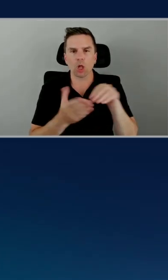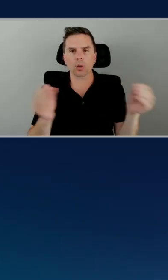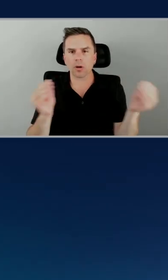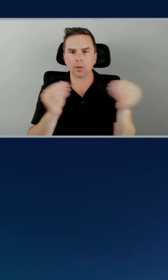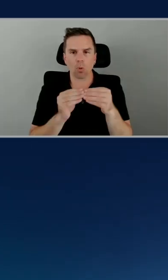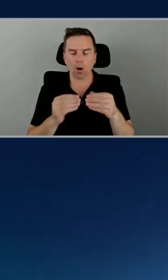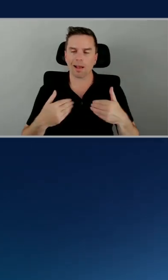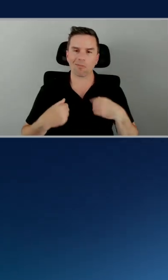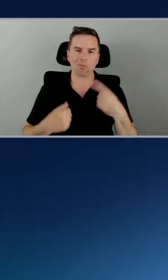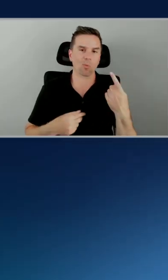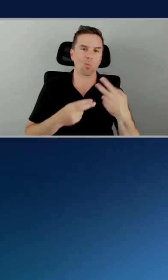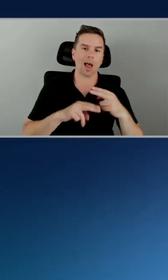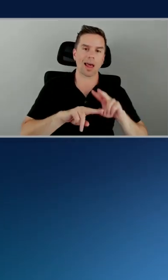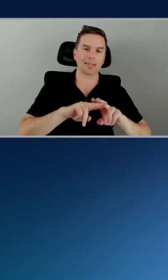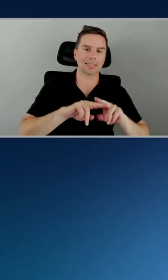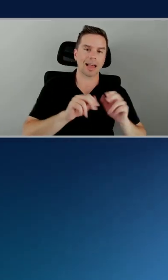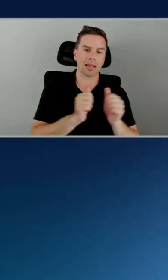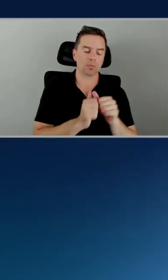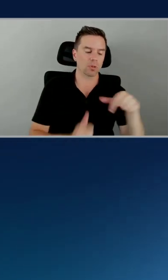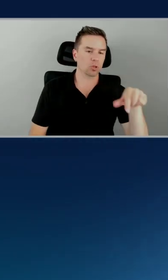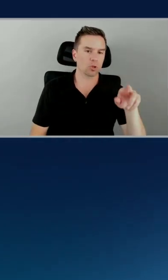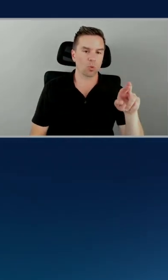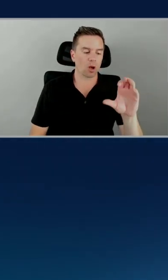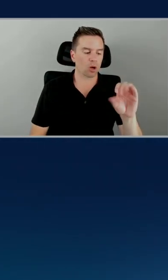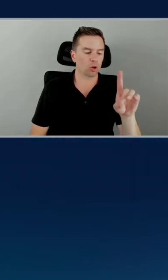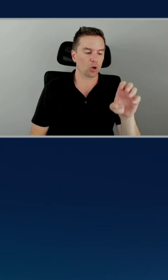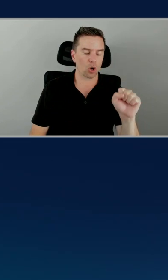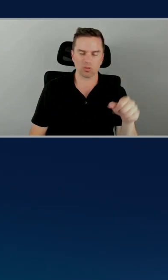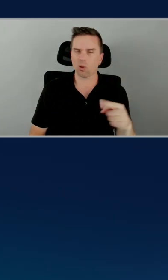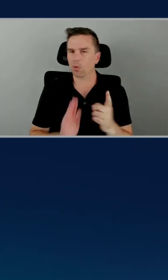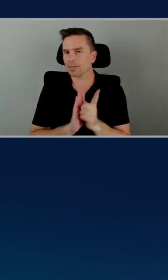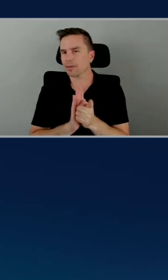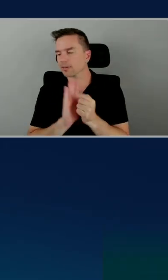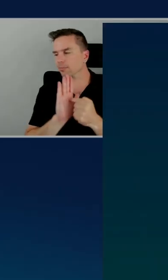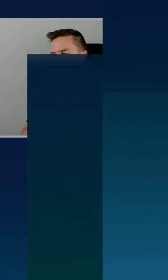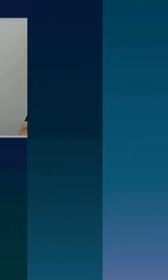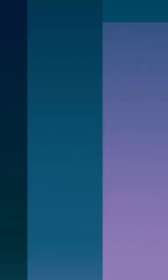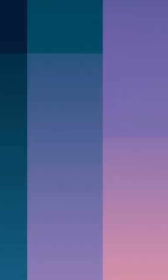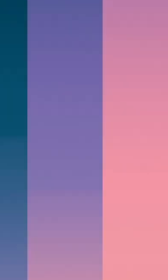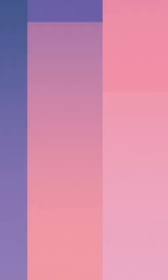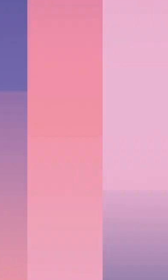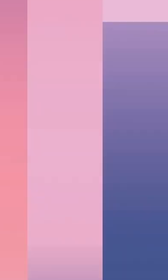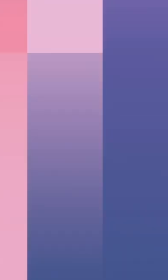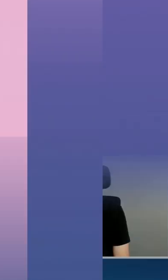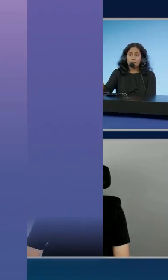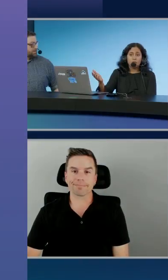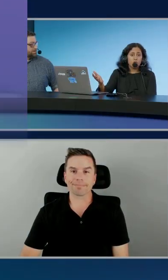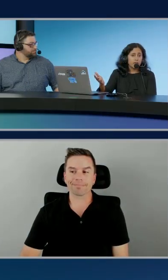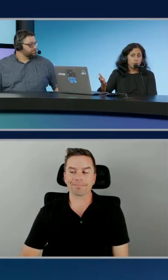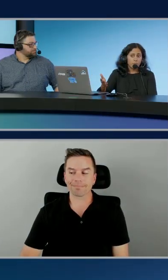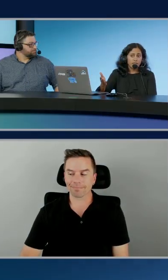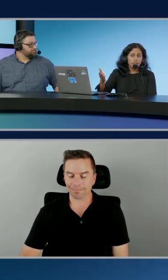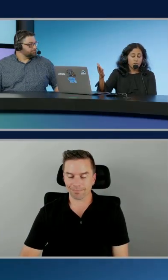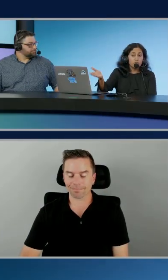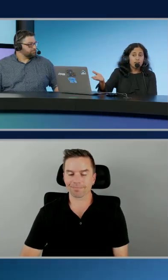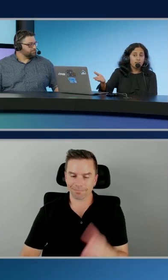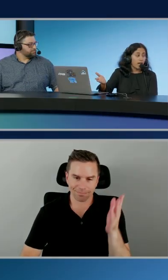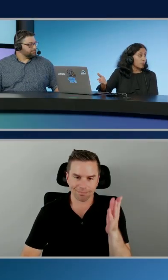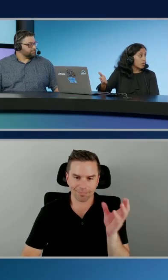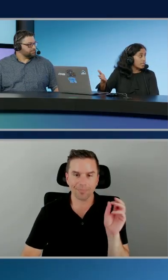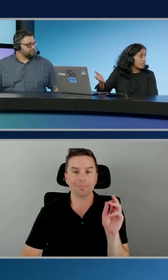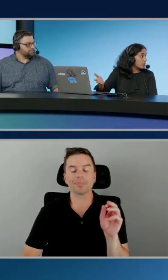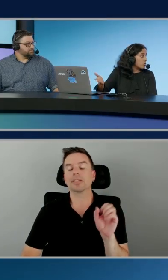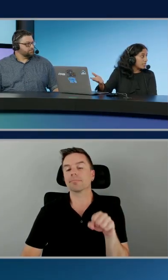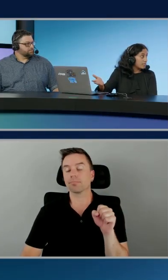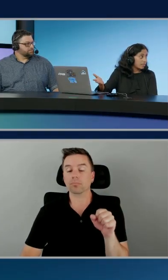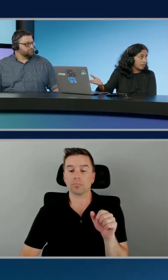codes. Okay, let's get that up there for just a minute. There we go. All right, let's. So, the same demo can be replicated using either